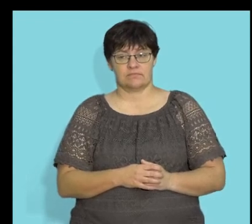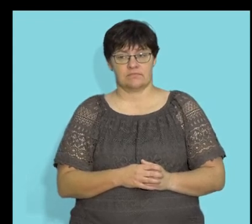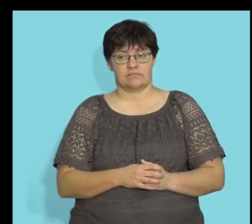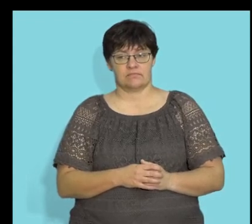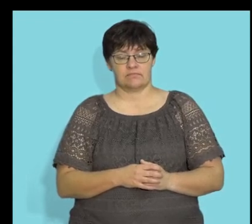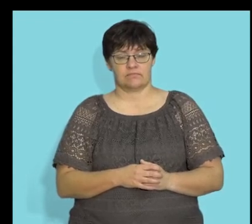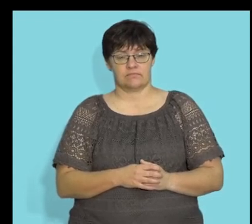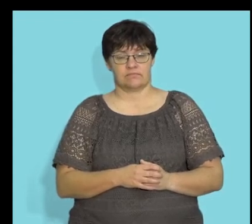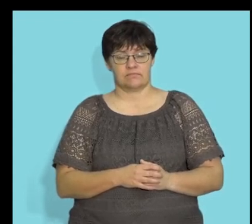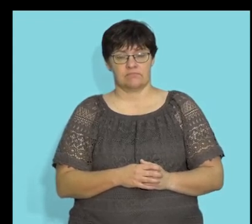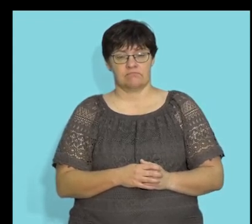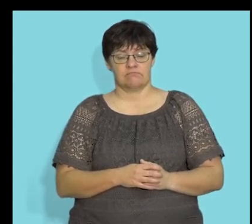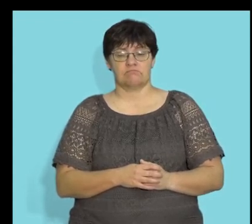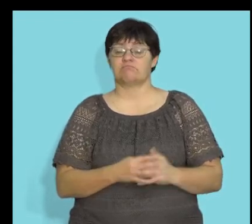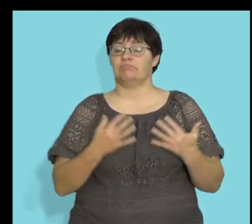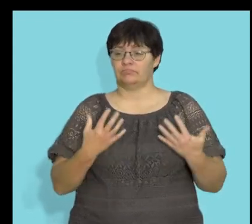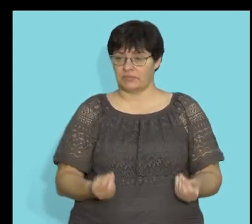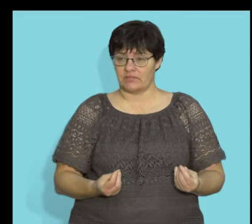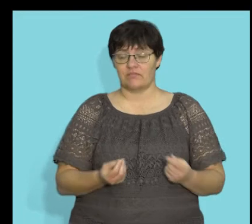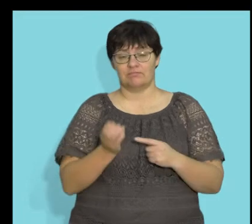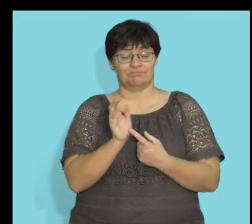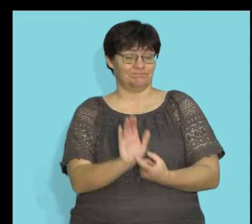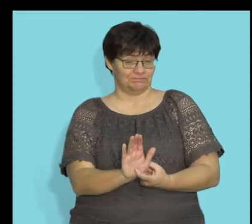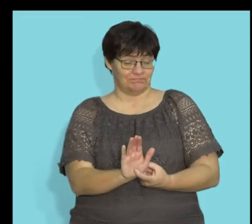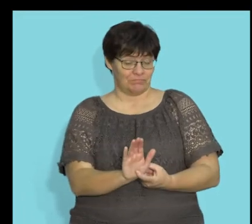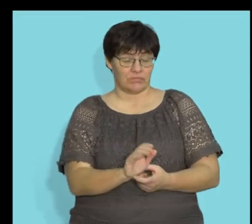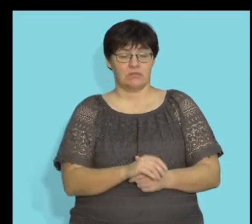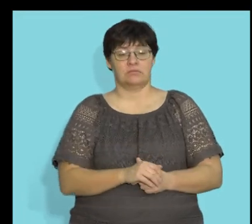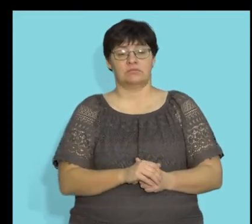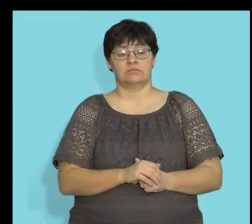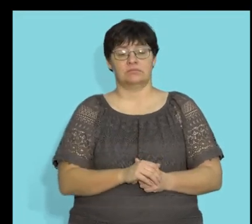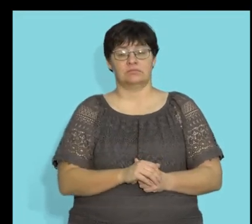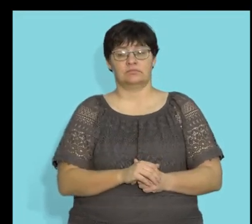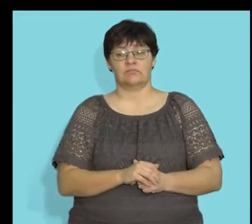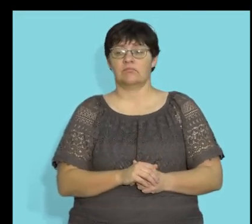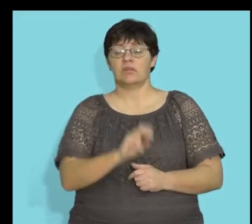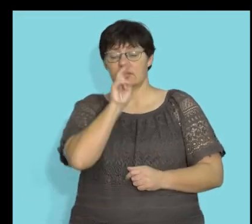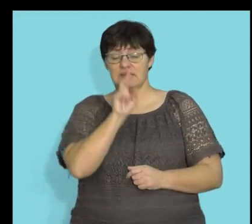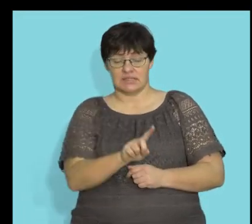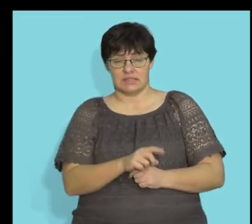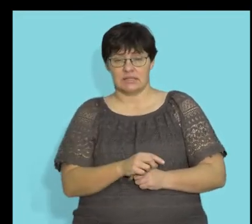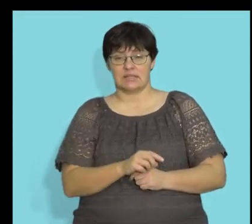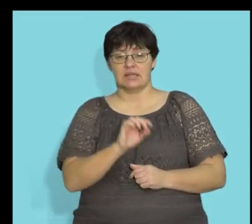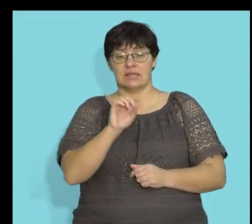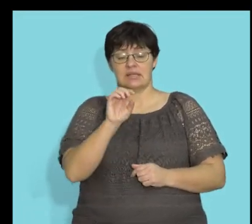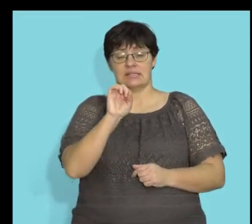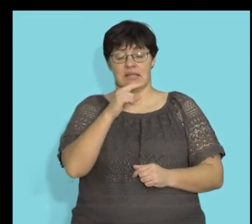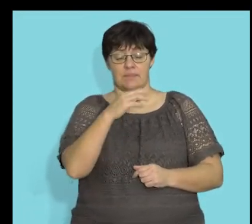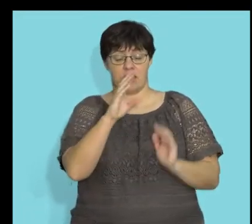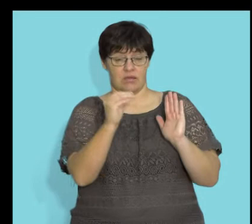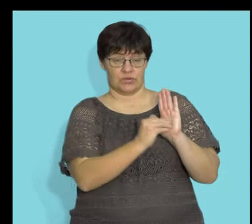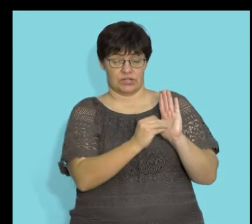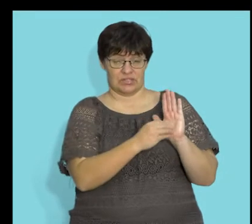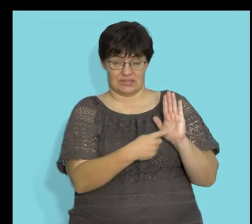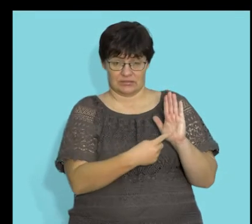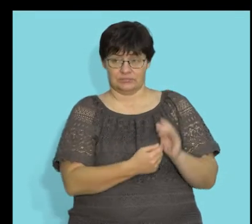Great. So we have another example for us here. We can see that it is sigma notation because I